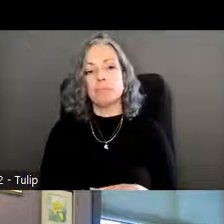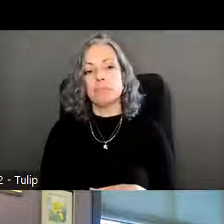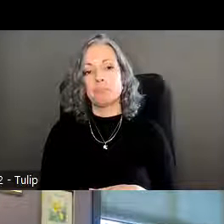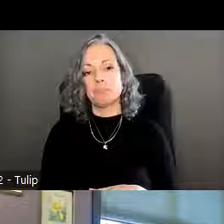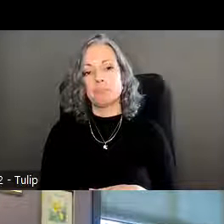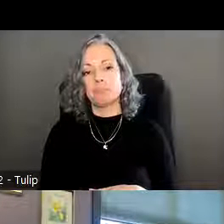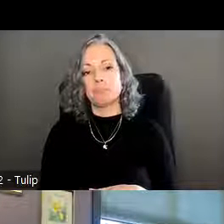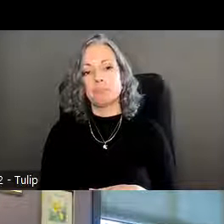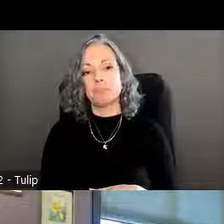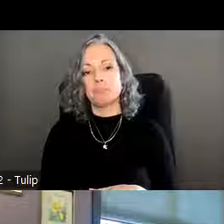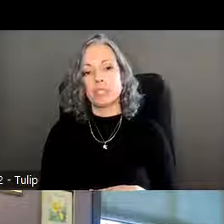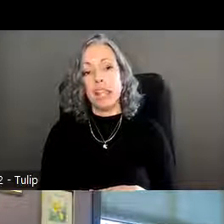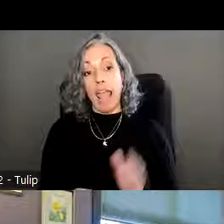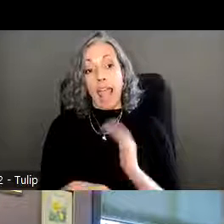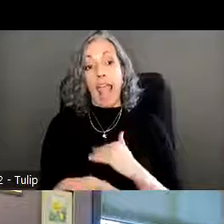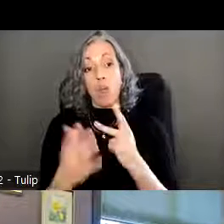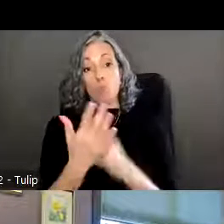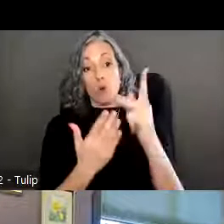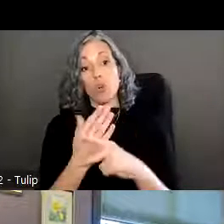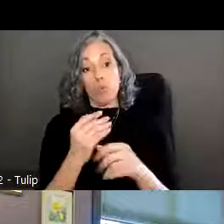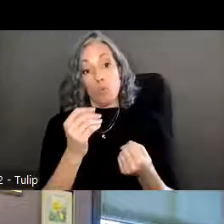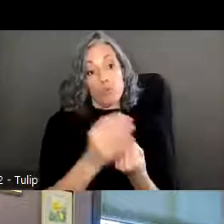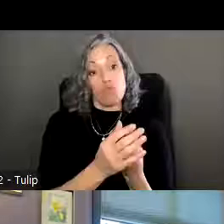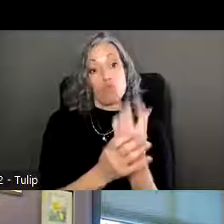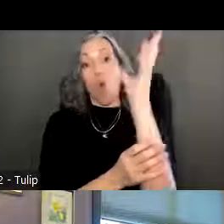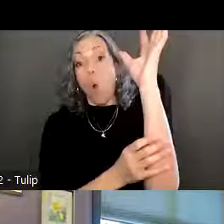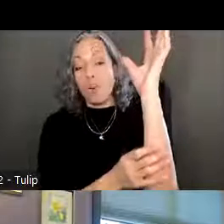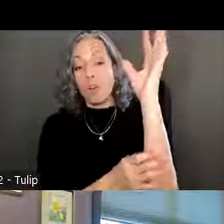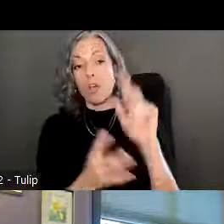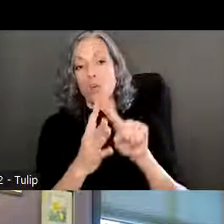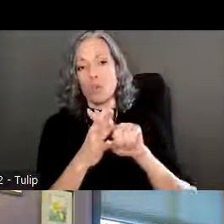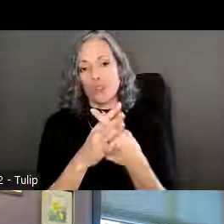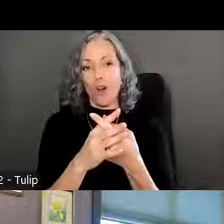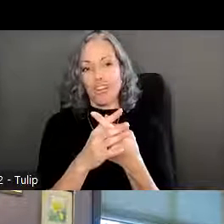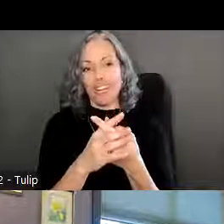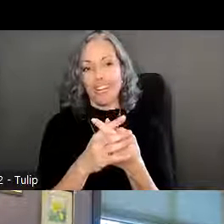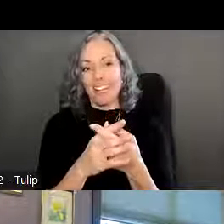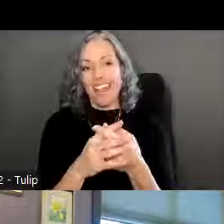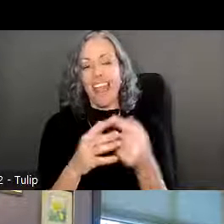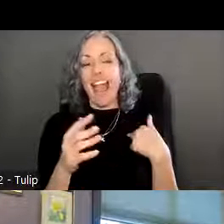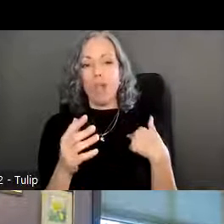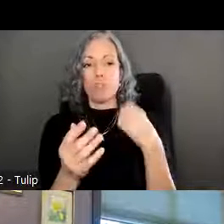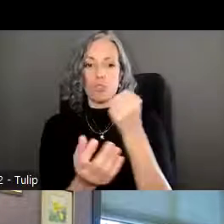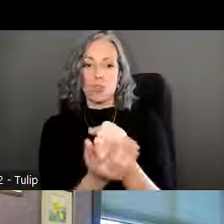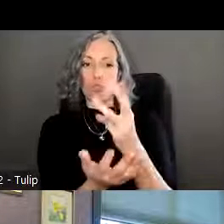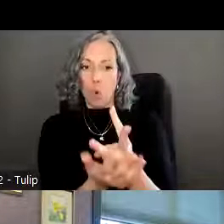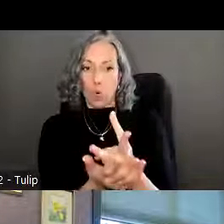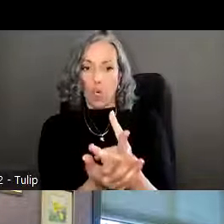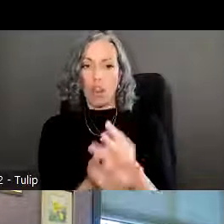And in our program, we've evolved as we started. When I first started as a social worker, we were,